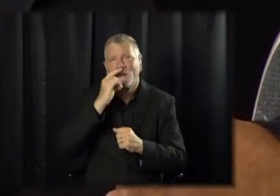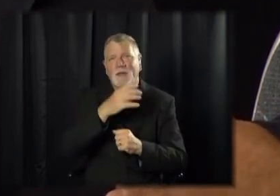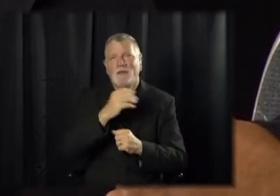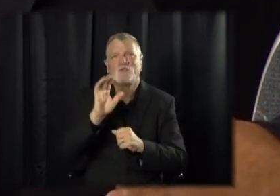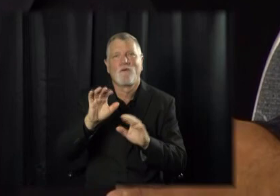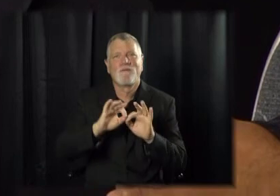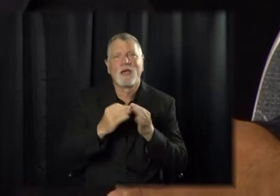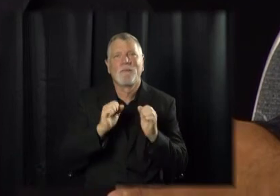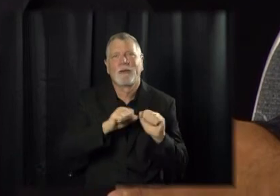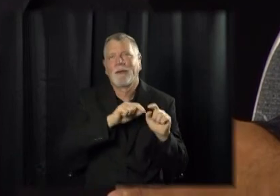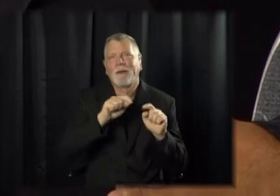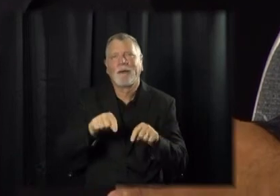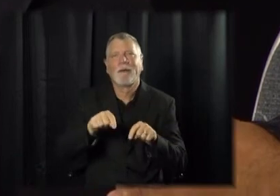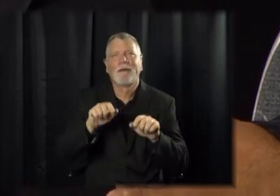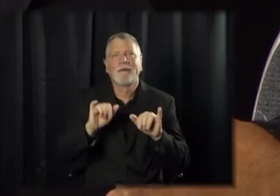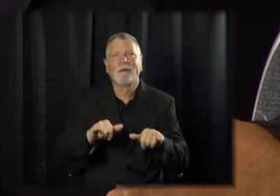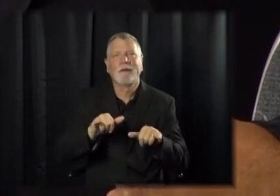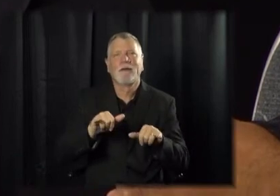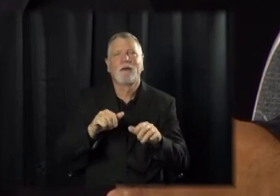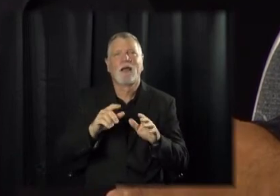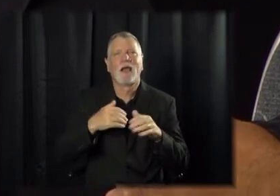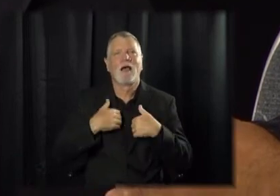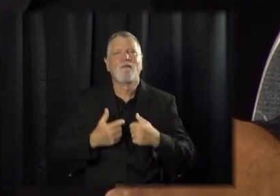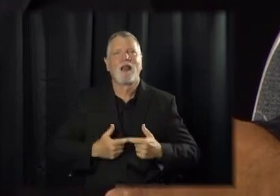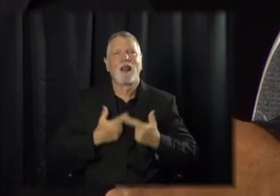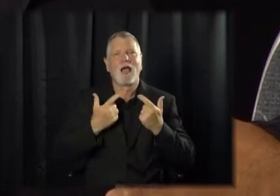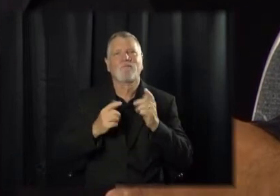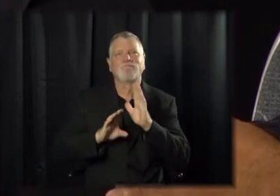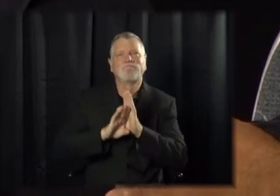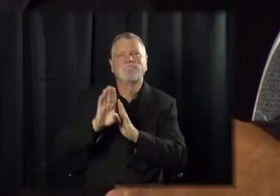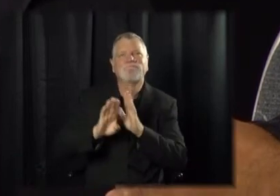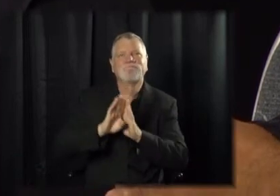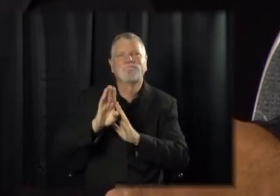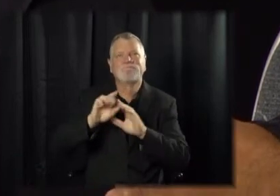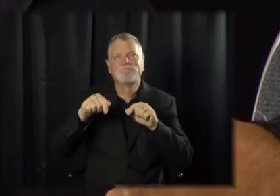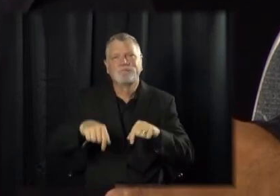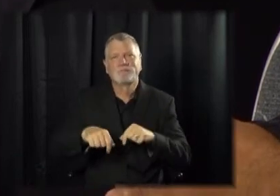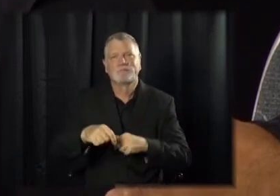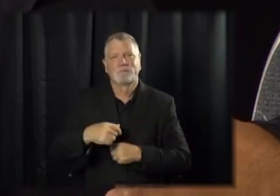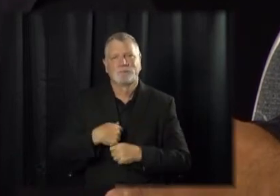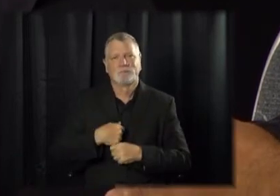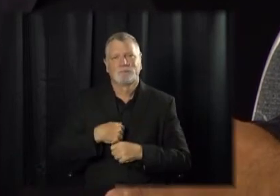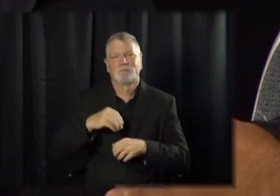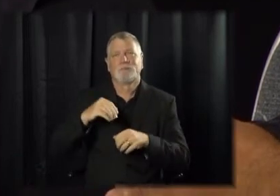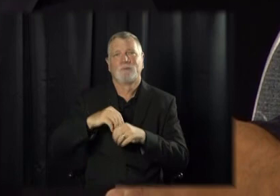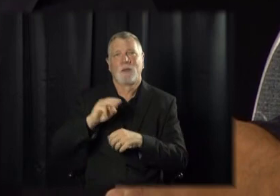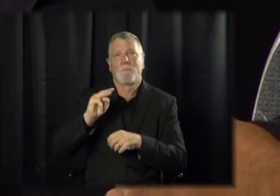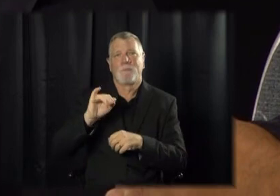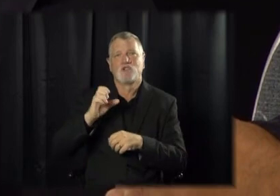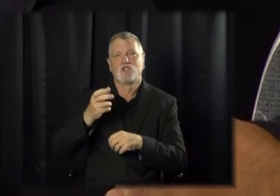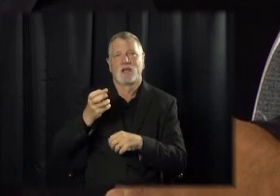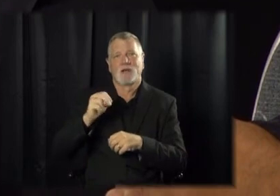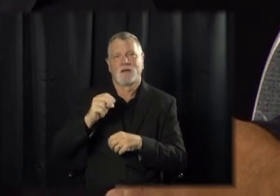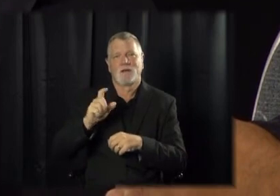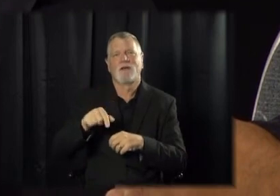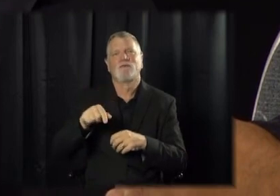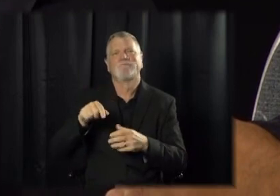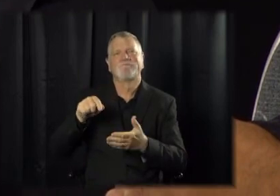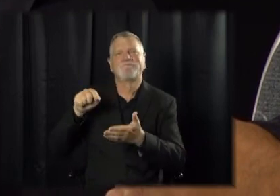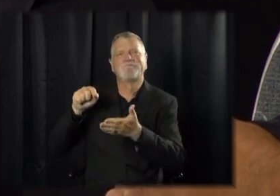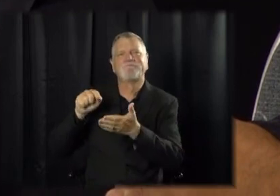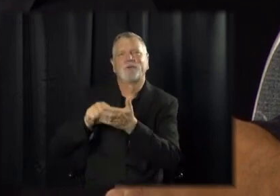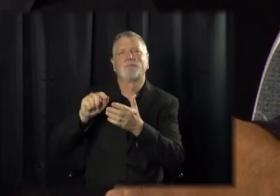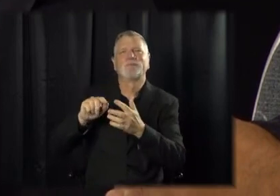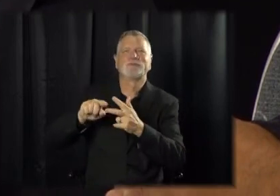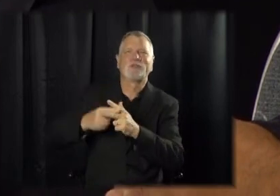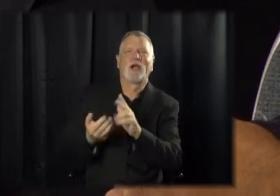your family can stay and have a productive life. And so I did this while I was in Michigan. You have to kind of hit the reset button. You've